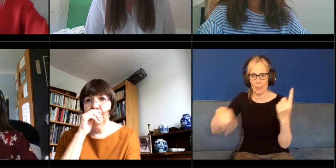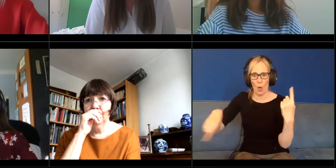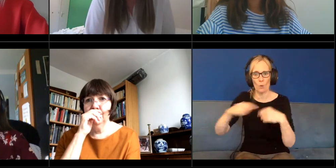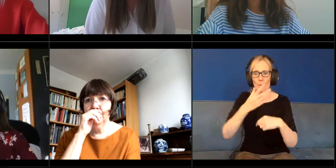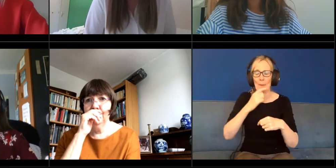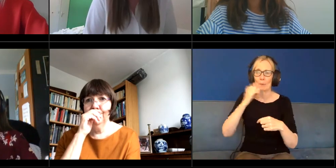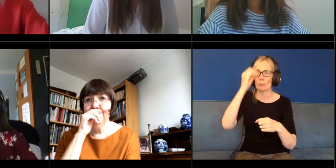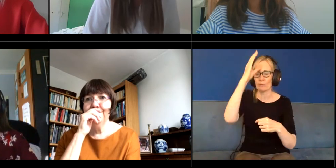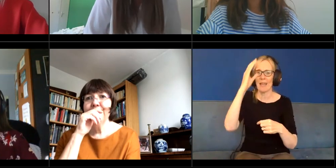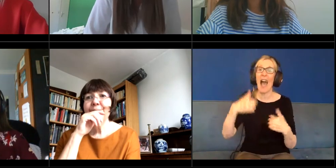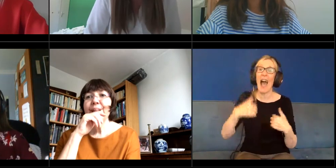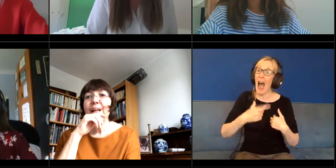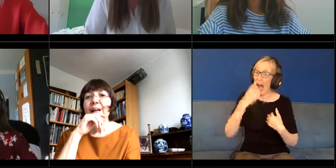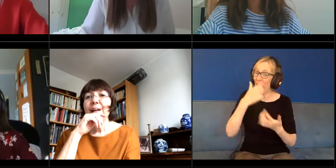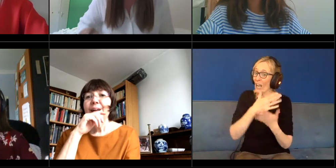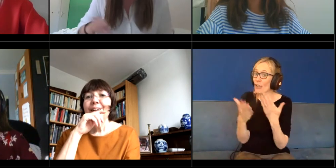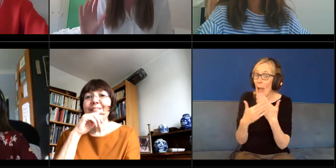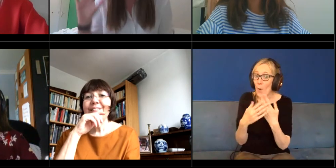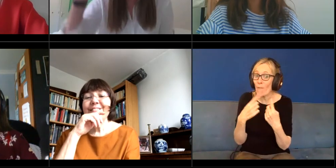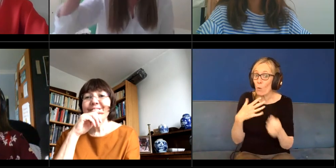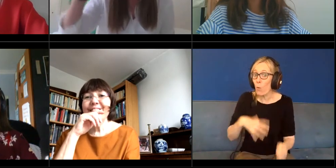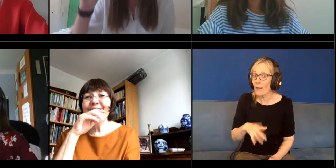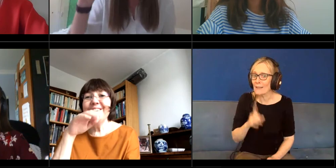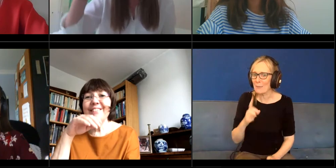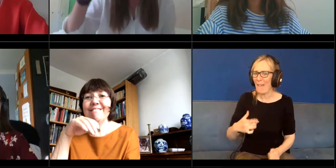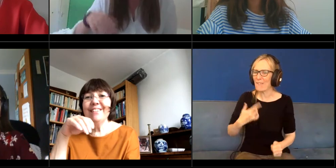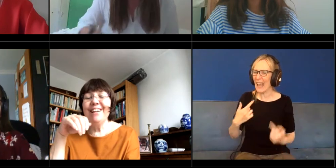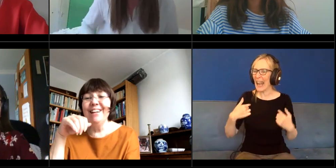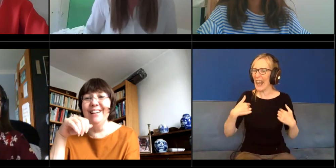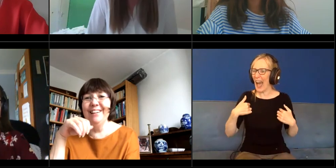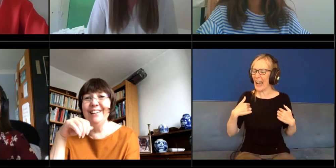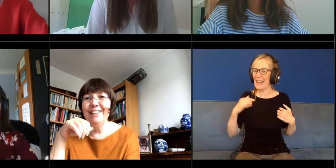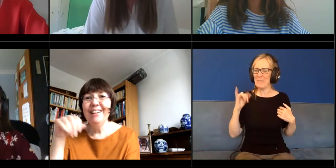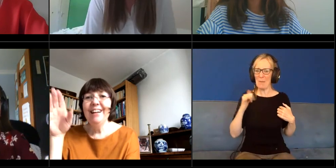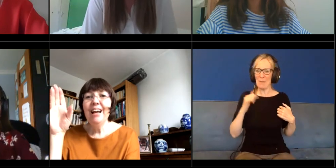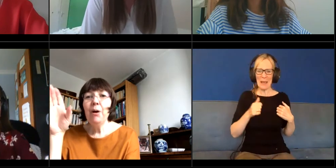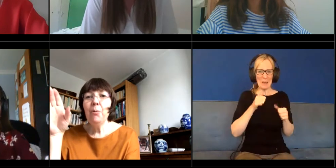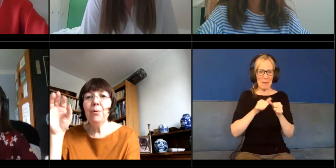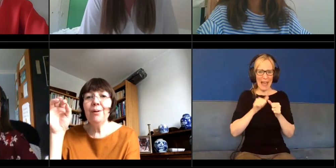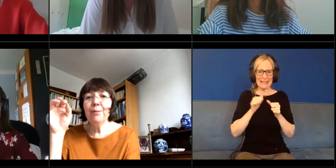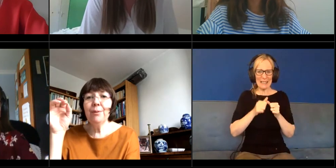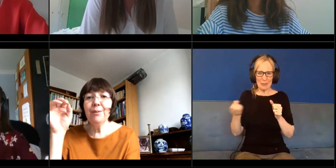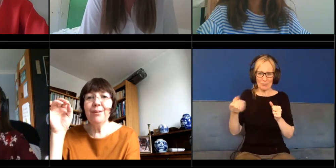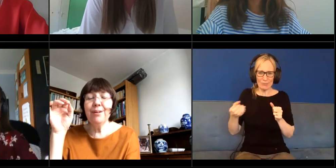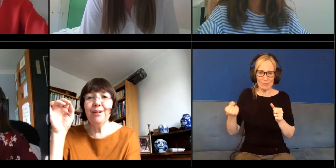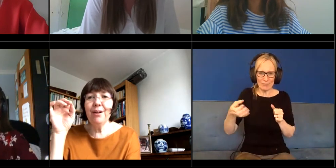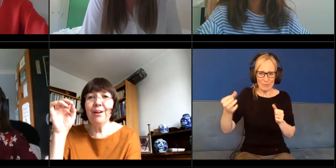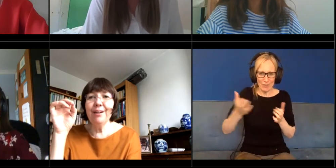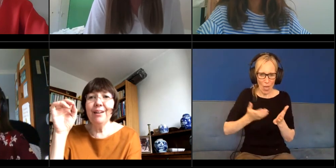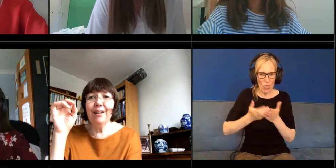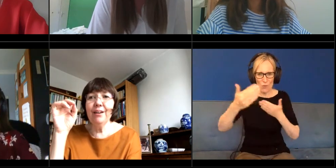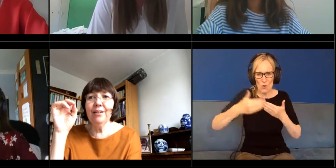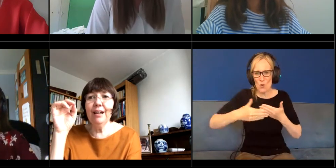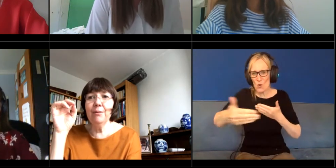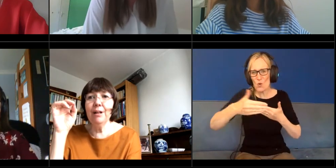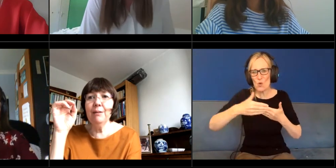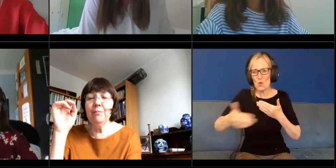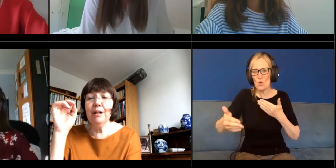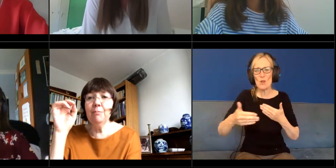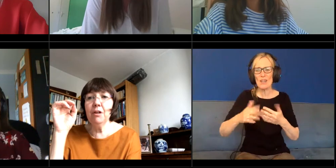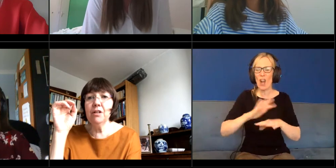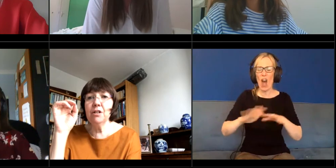I can share more findings if you would like me to, but I feel like I might, it's probably better for me to chip in every now and again as we kind of talk about the issues.